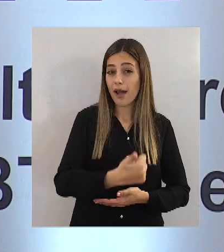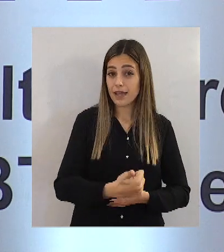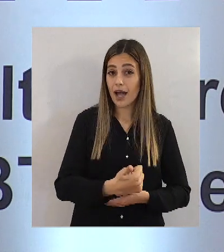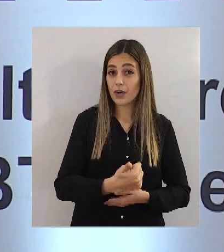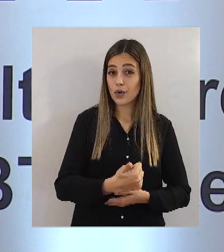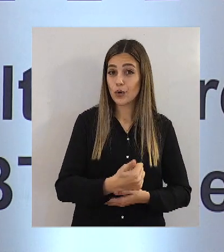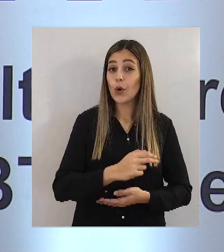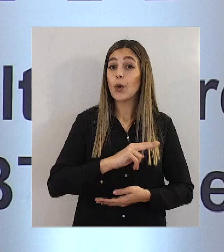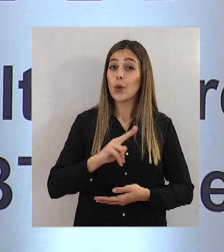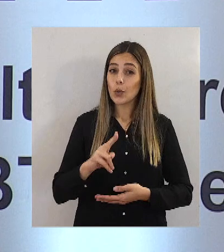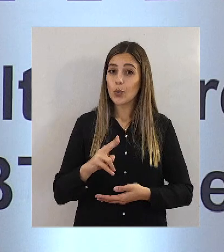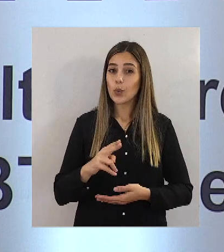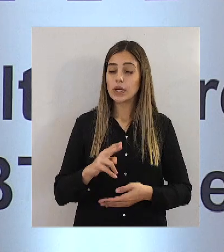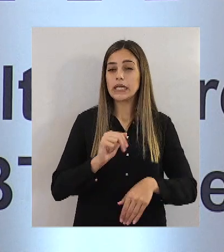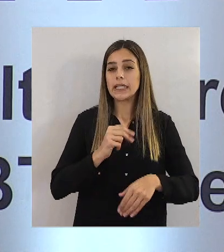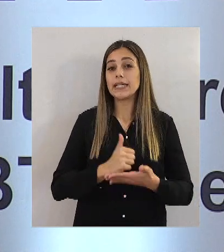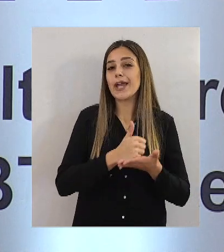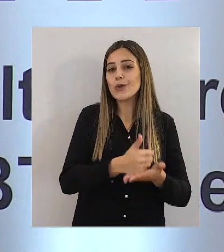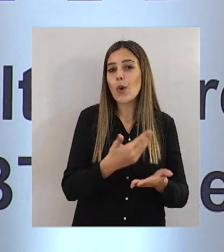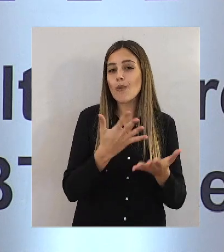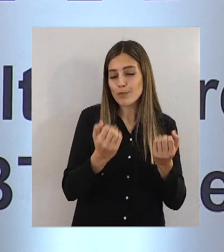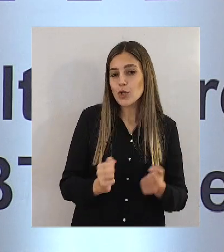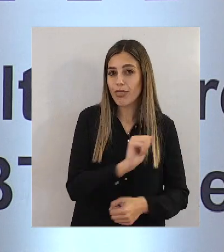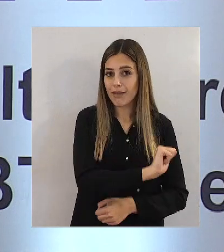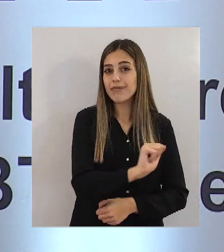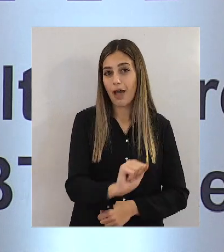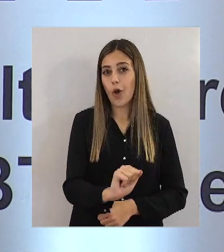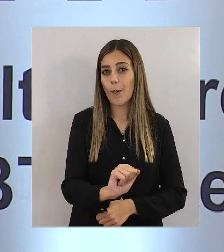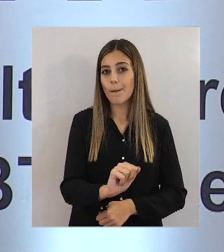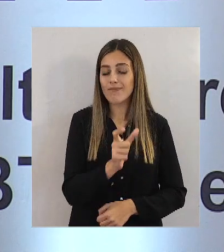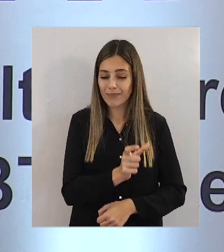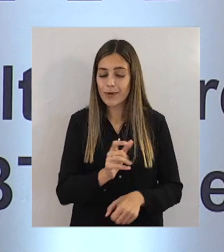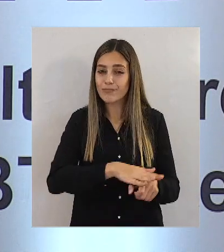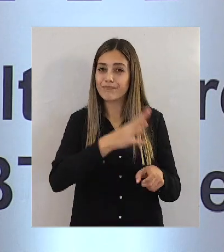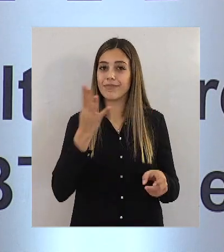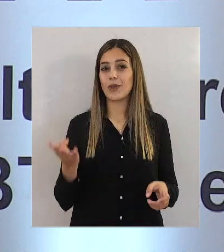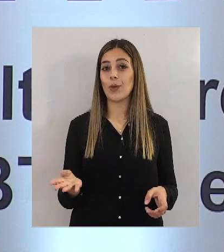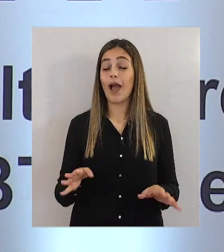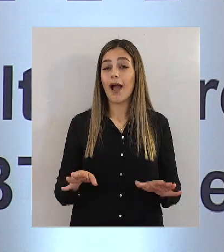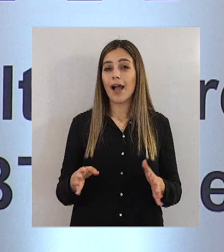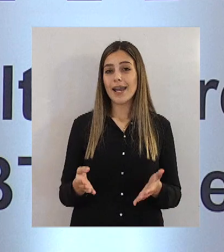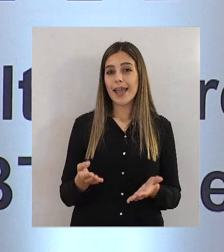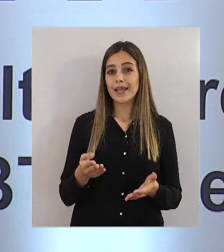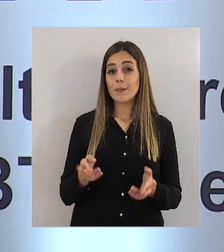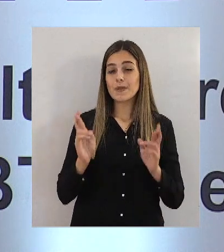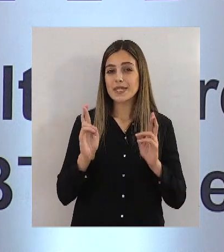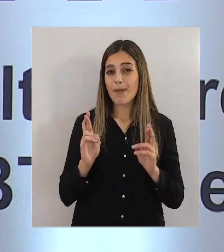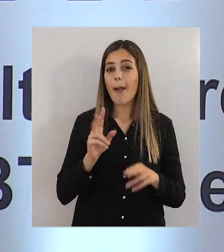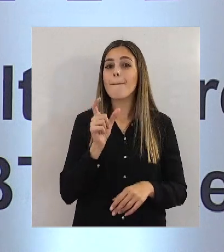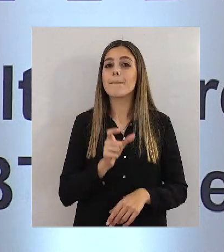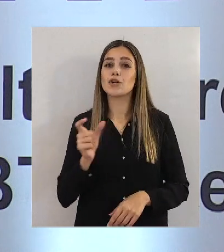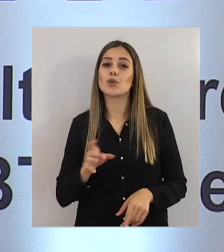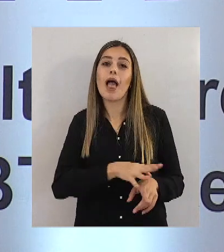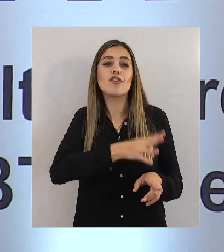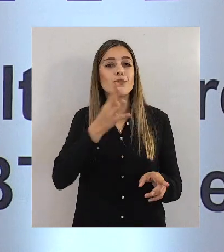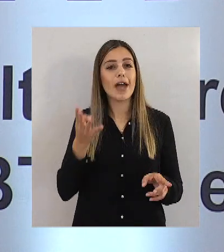able to meet their needs, and that LGBTIQ persons can trust that their care and the care that they